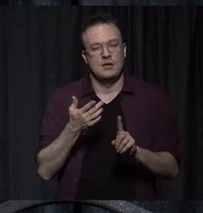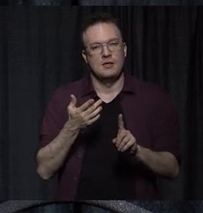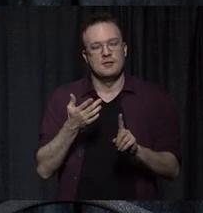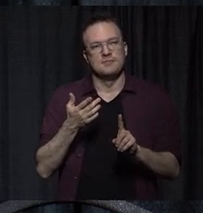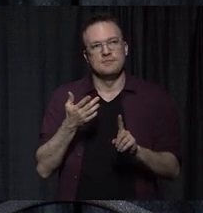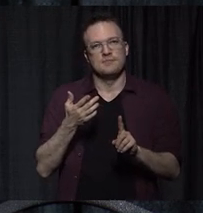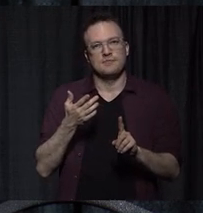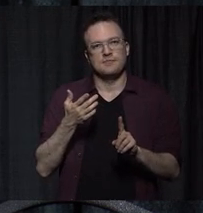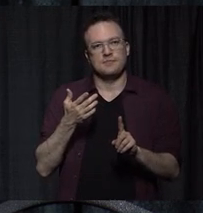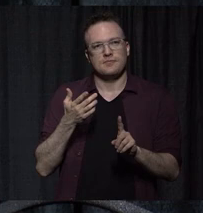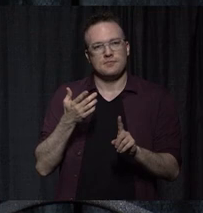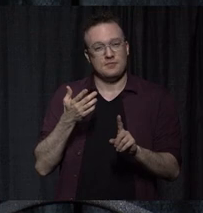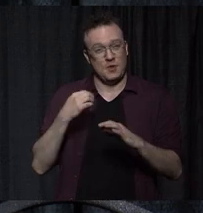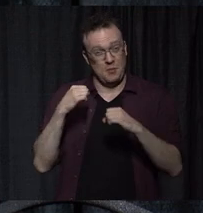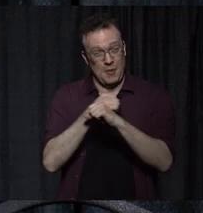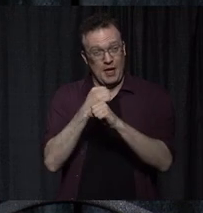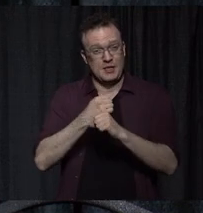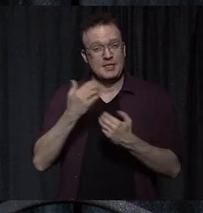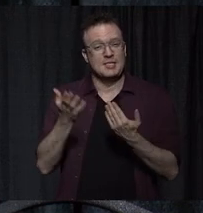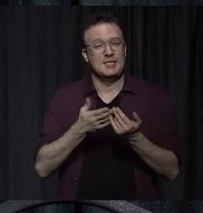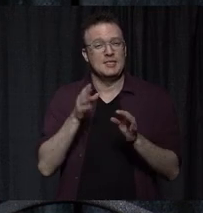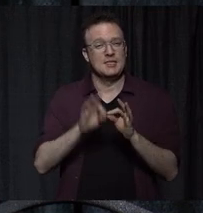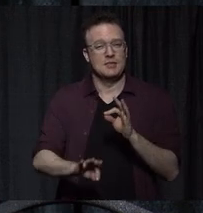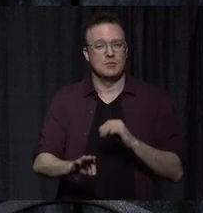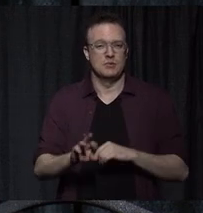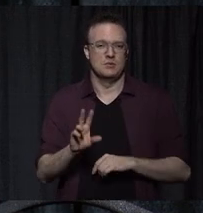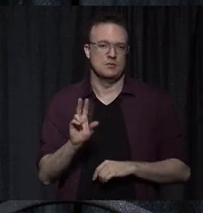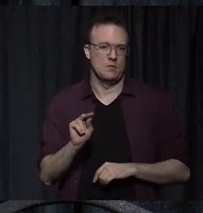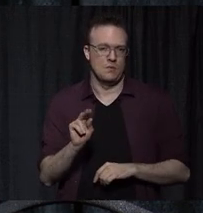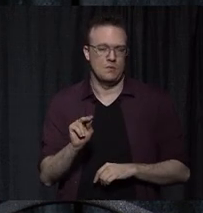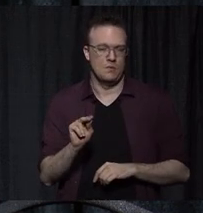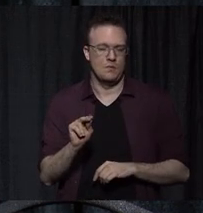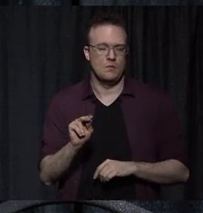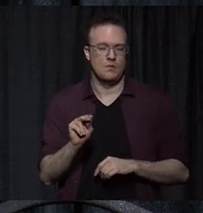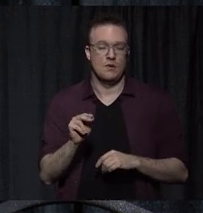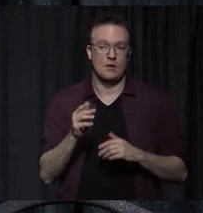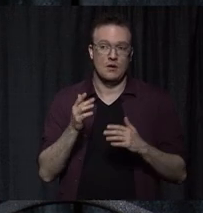it isn't an easy battle, but it's also one that